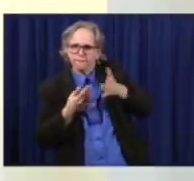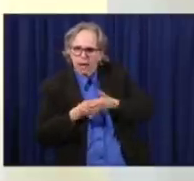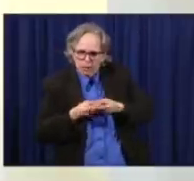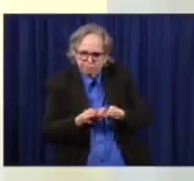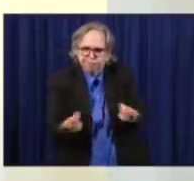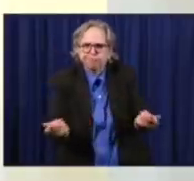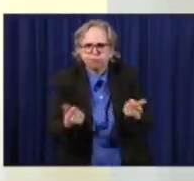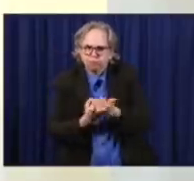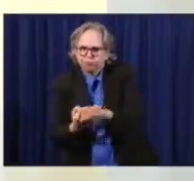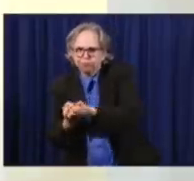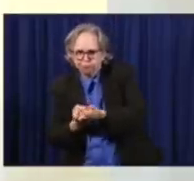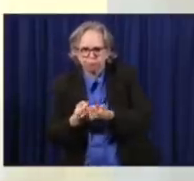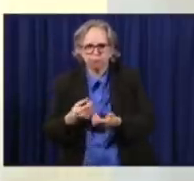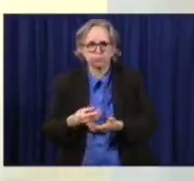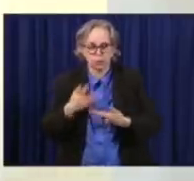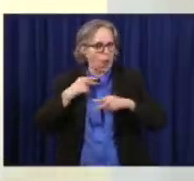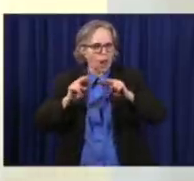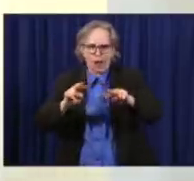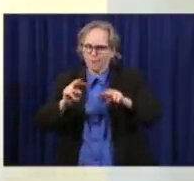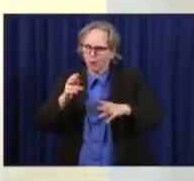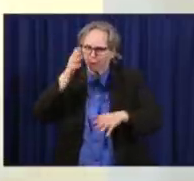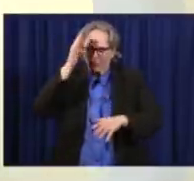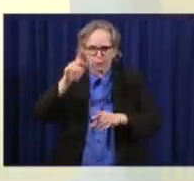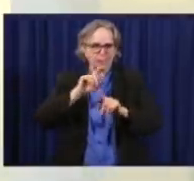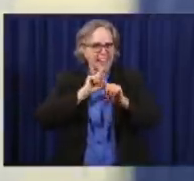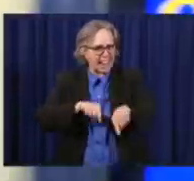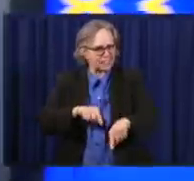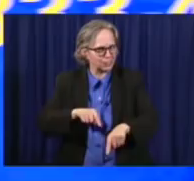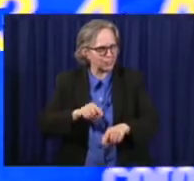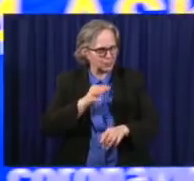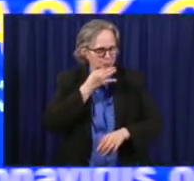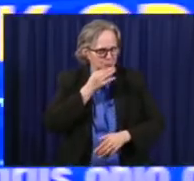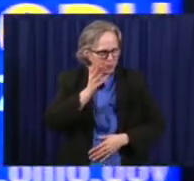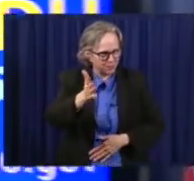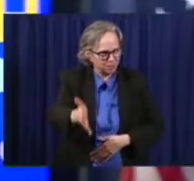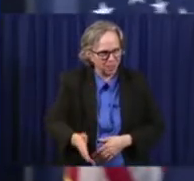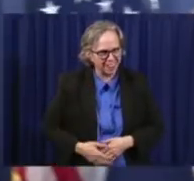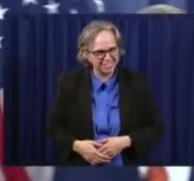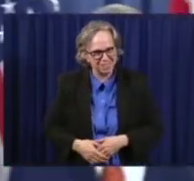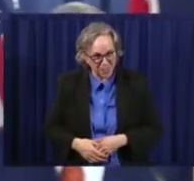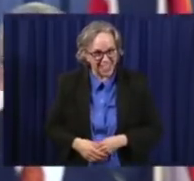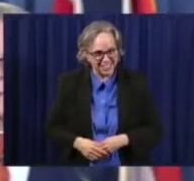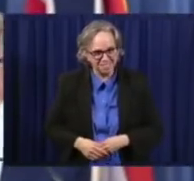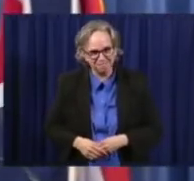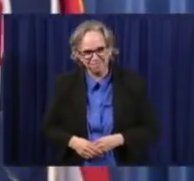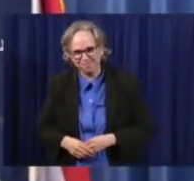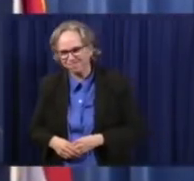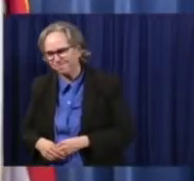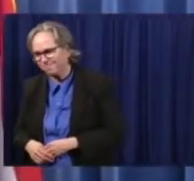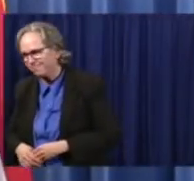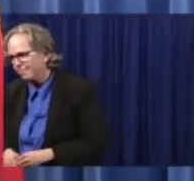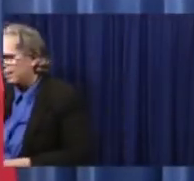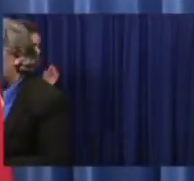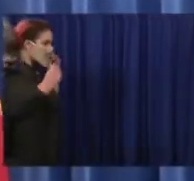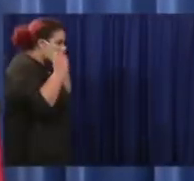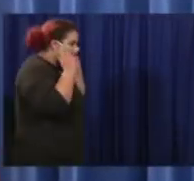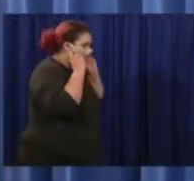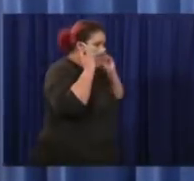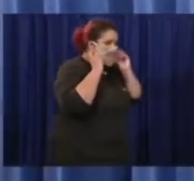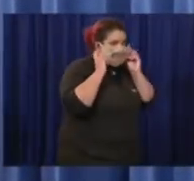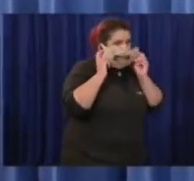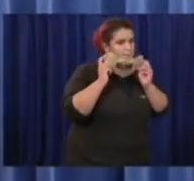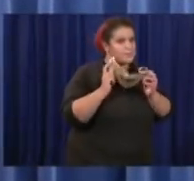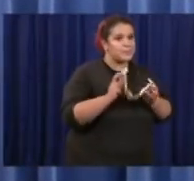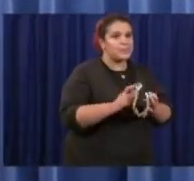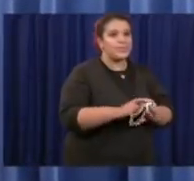to knowing those answers as well. Kevin Landers, WBNS 10 TV. My question